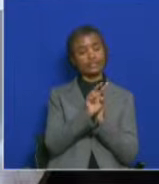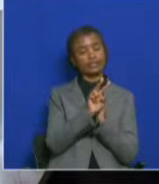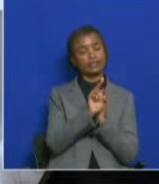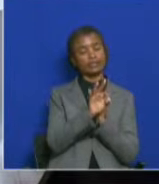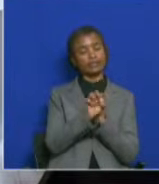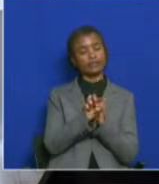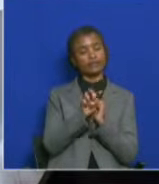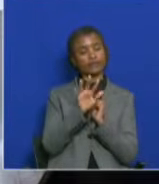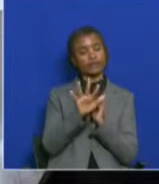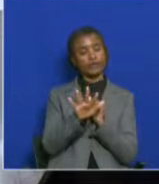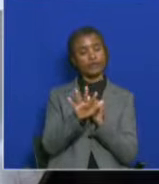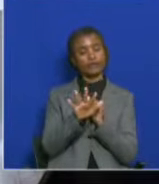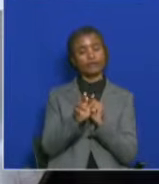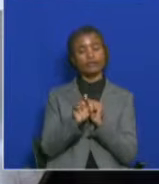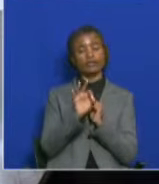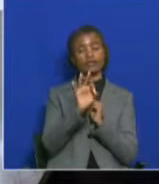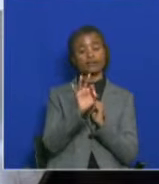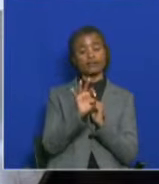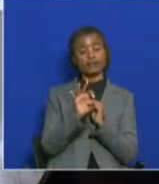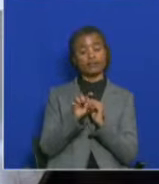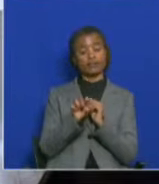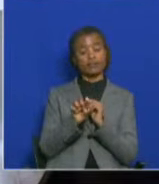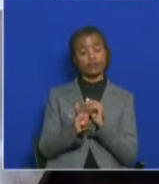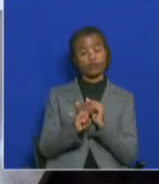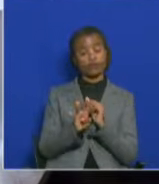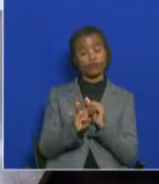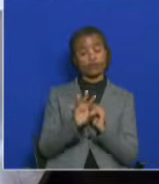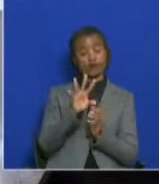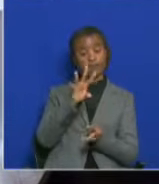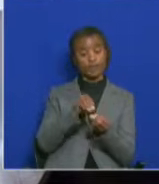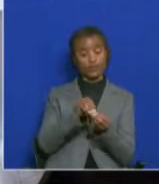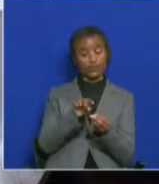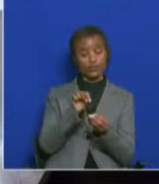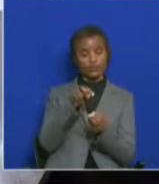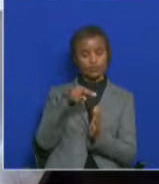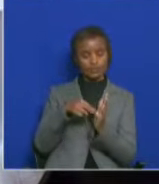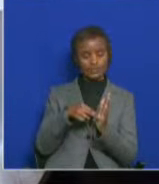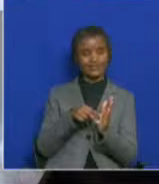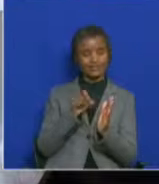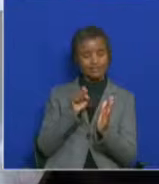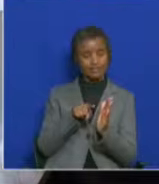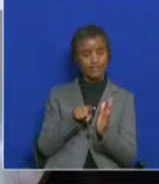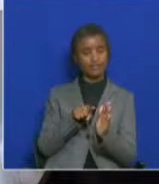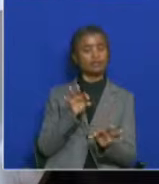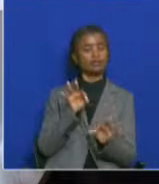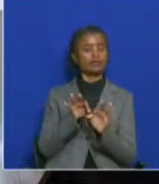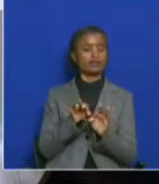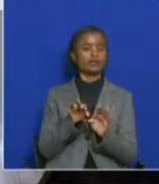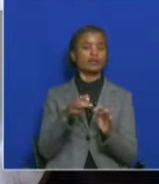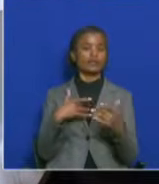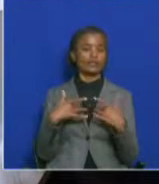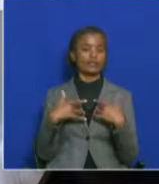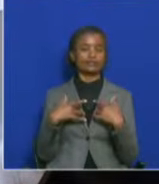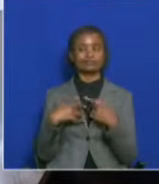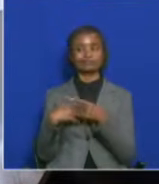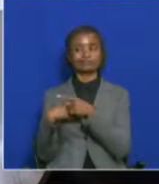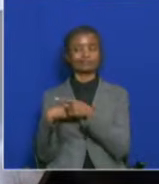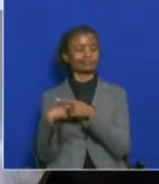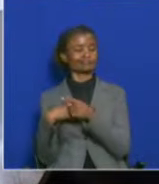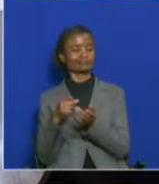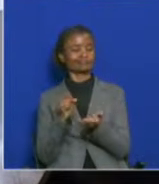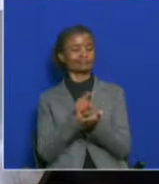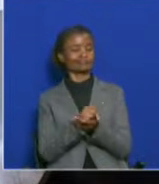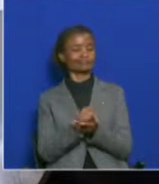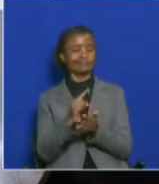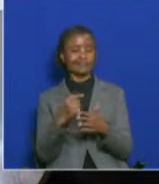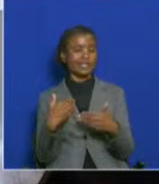3.4 together, that seems to be their concern. So he sends a draft agreement. He says, not so happy with this and how the fee, basically, how is